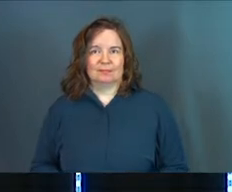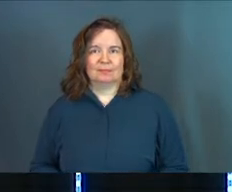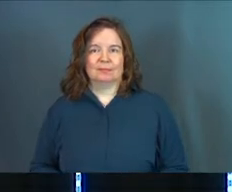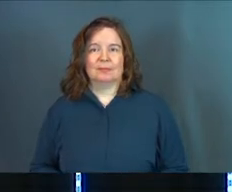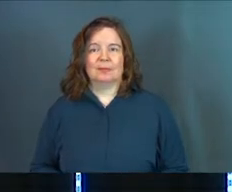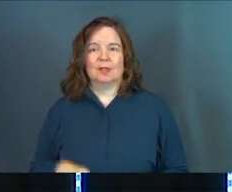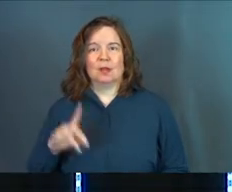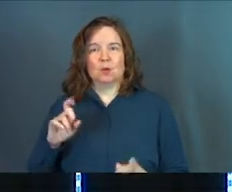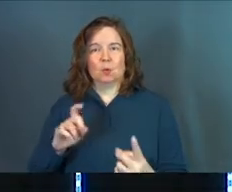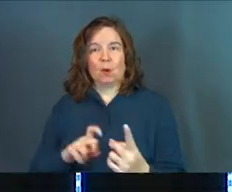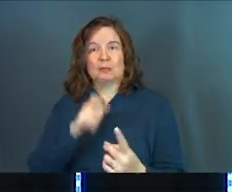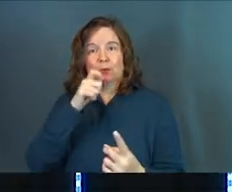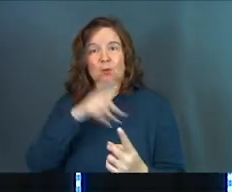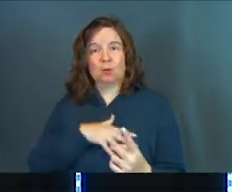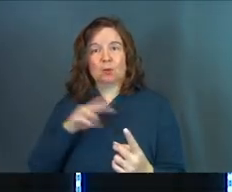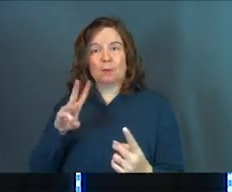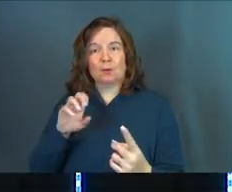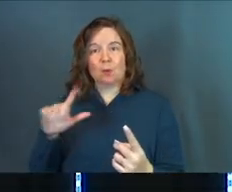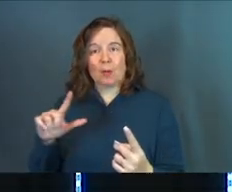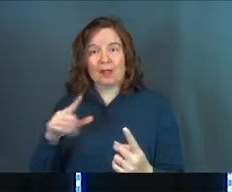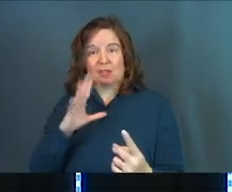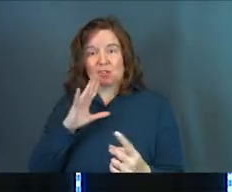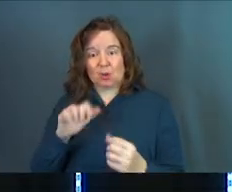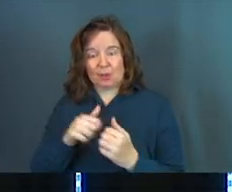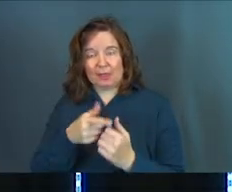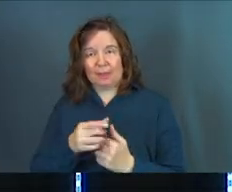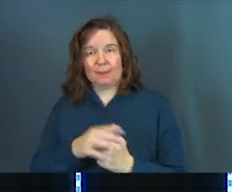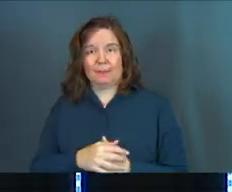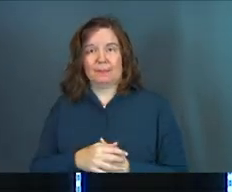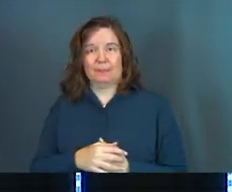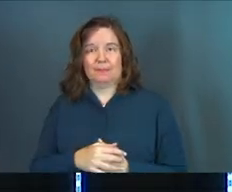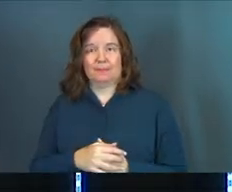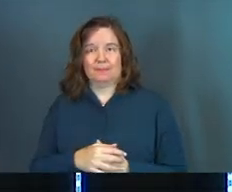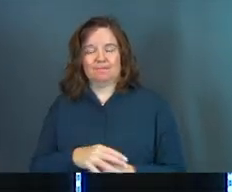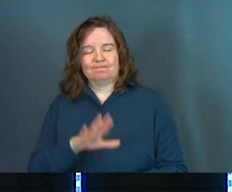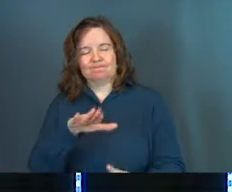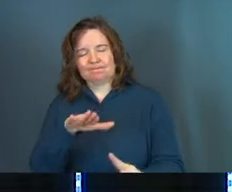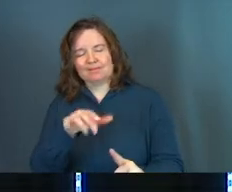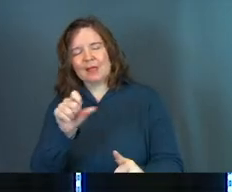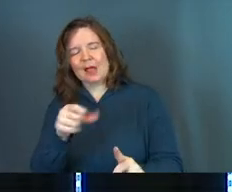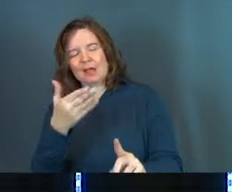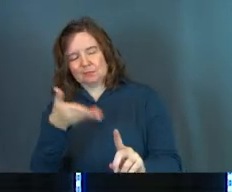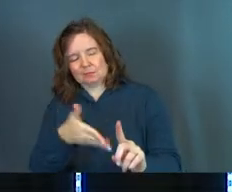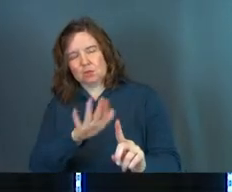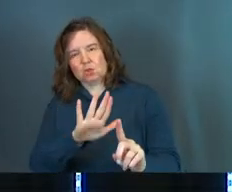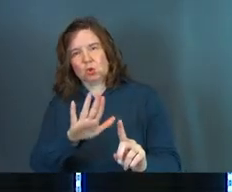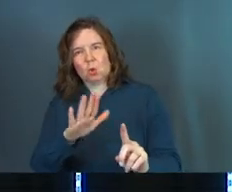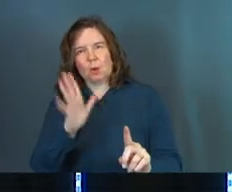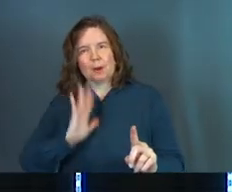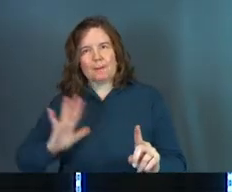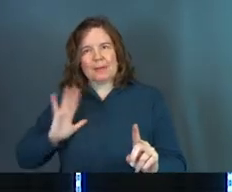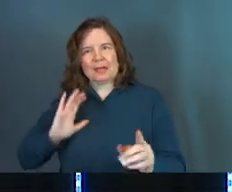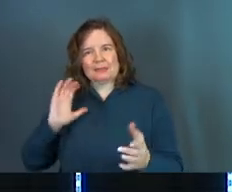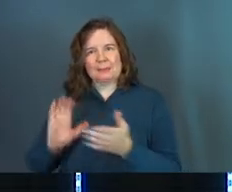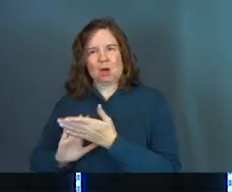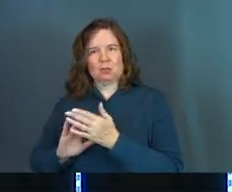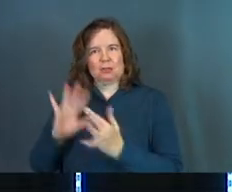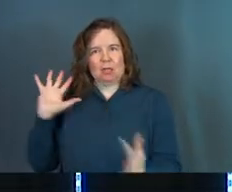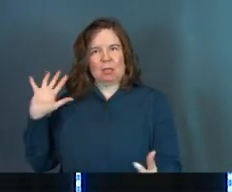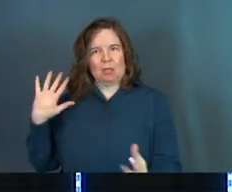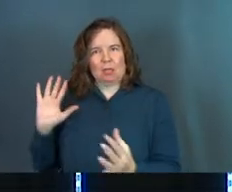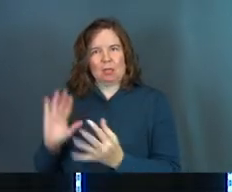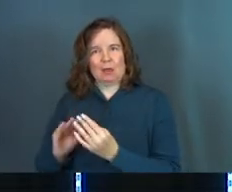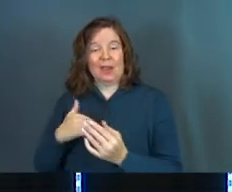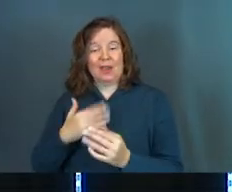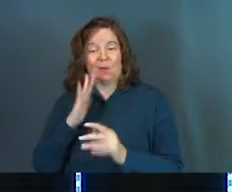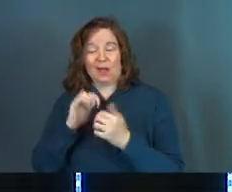And he walks up to the woman at the well, and she's talking to him. And he says, yeah, I know about all your past marriages, and I know